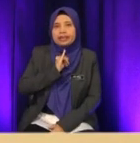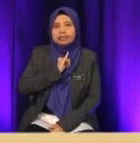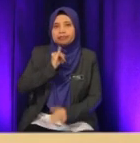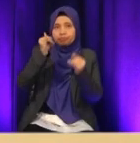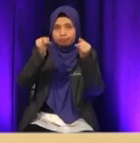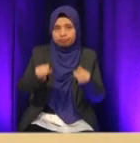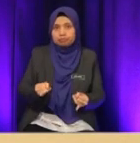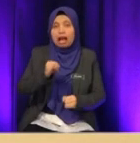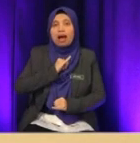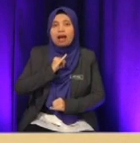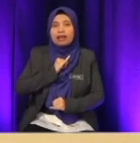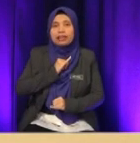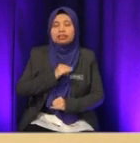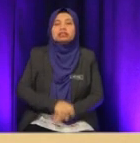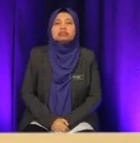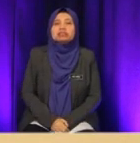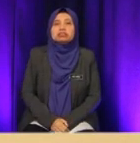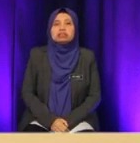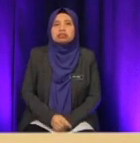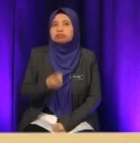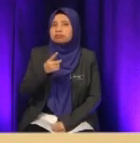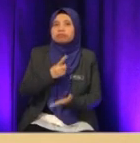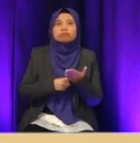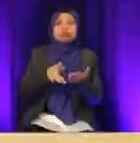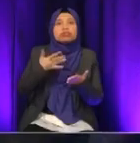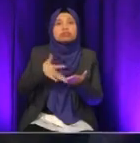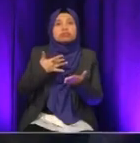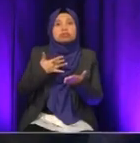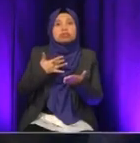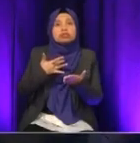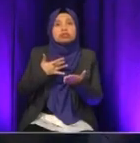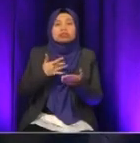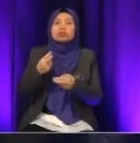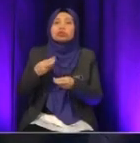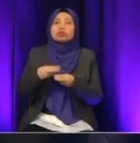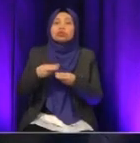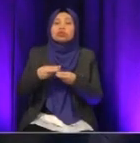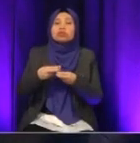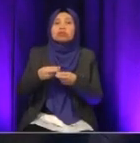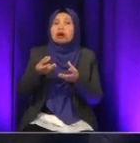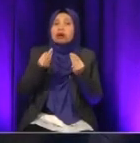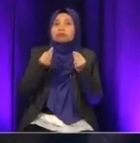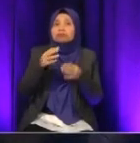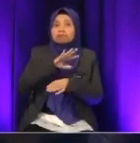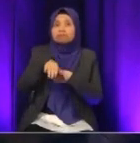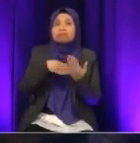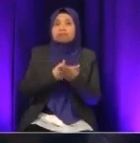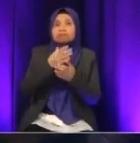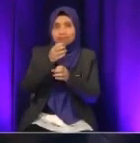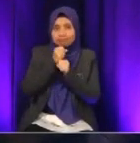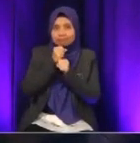Should we reward them? Yes. How do you think they do? Do they deserve the ice cream sticks? Yes, the